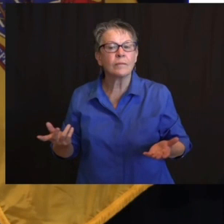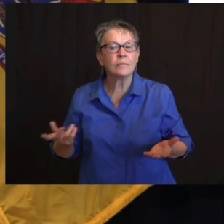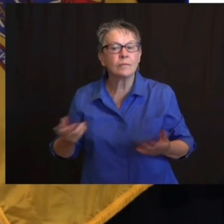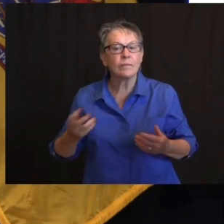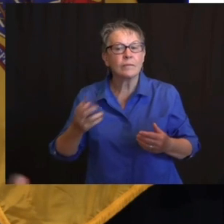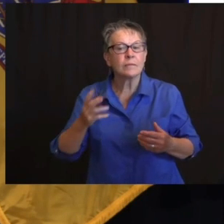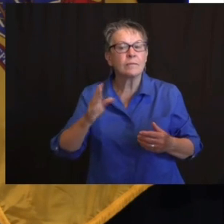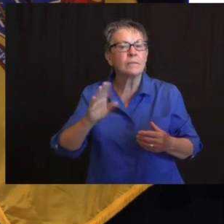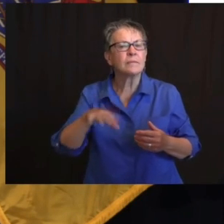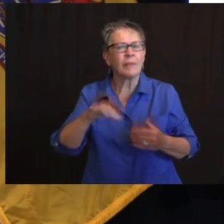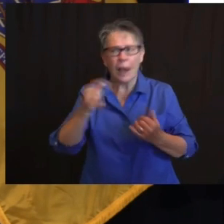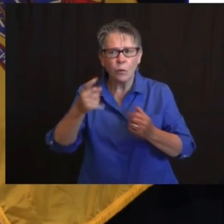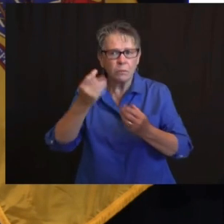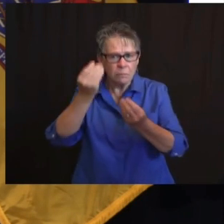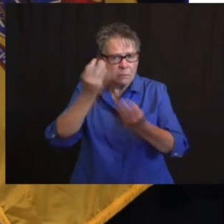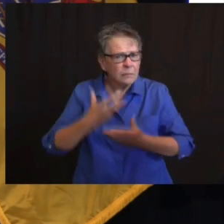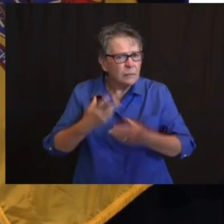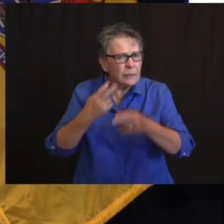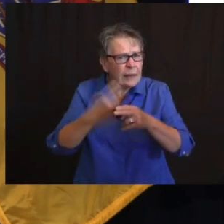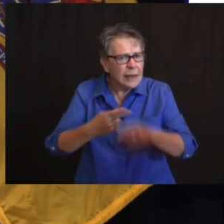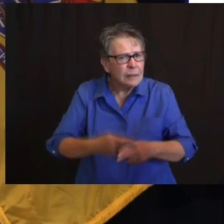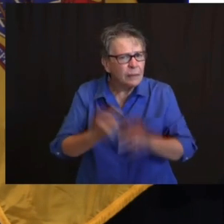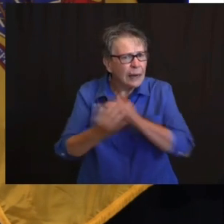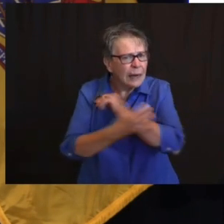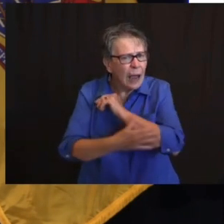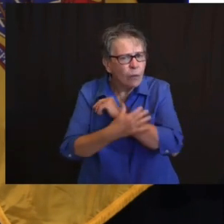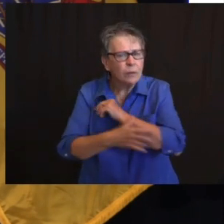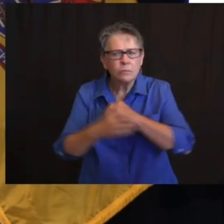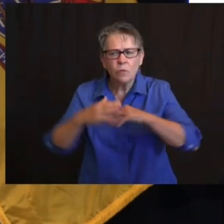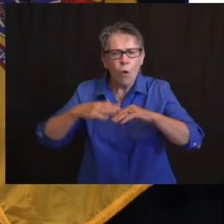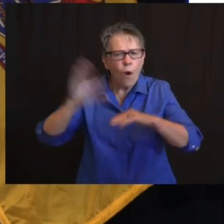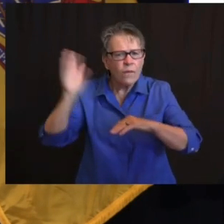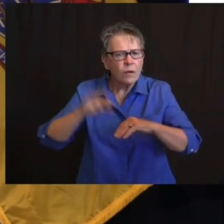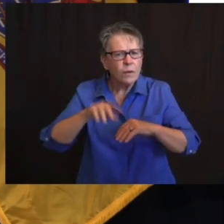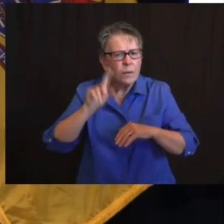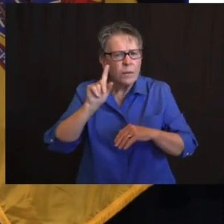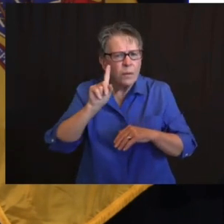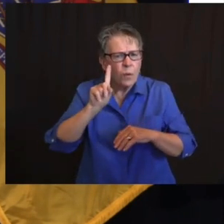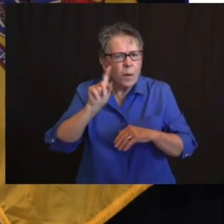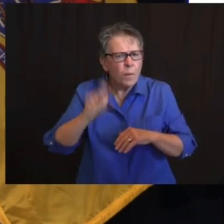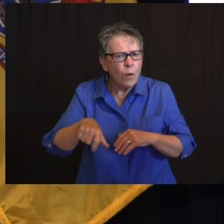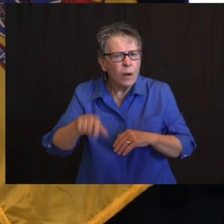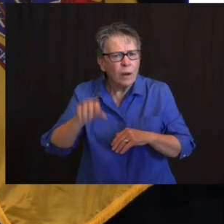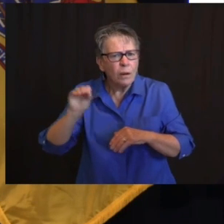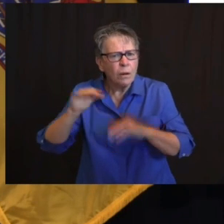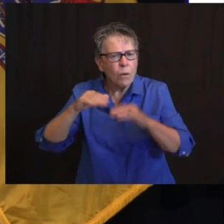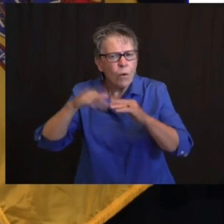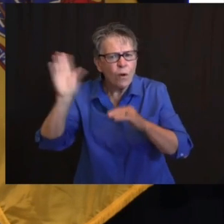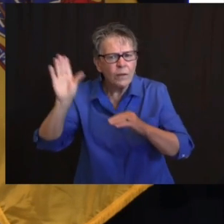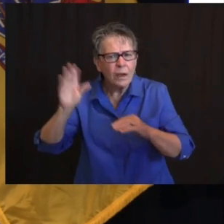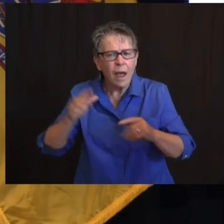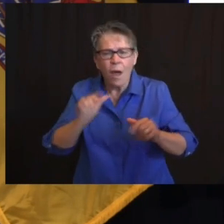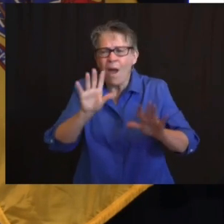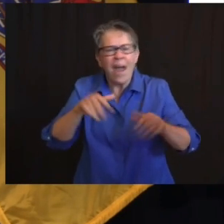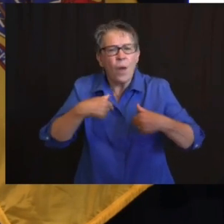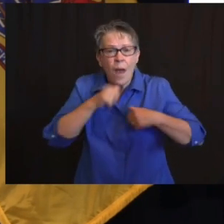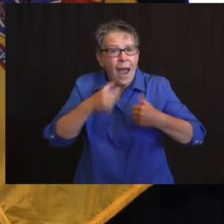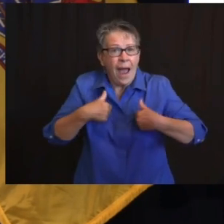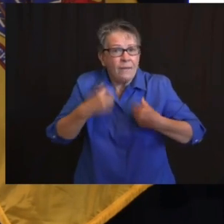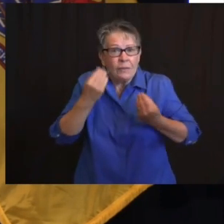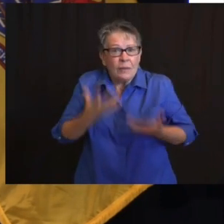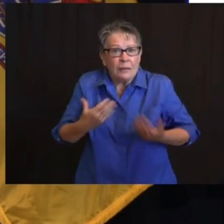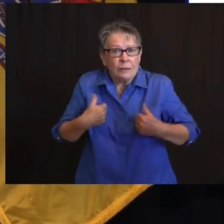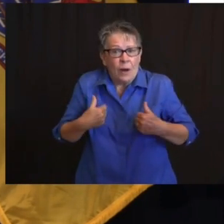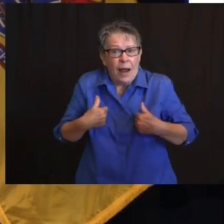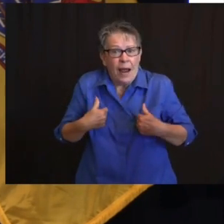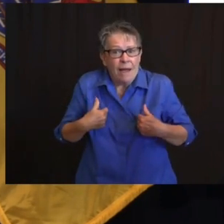that also moves around day to day, so I'm not sure that that's necessarily valuable, Matt, in the sense it could be way up or way